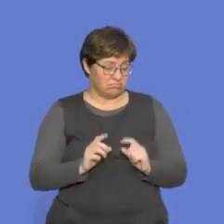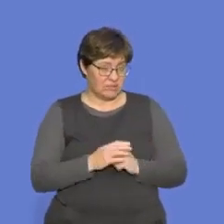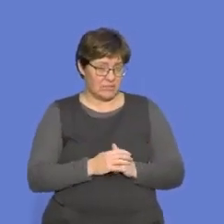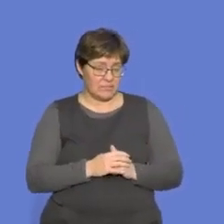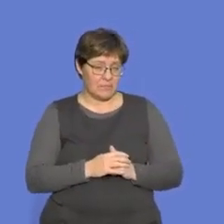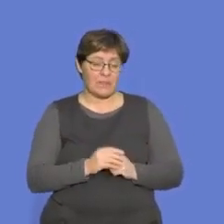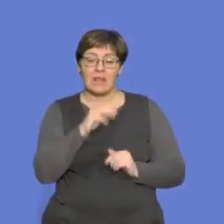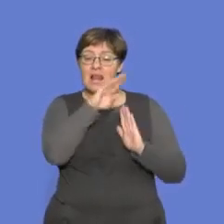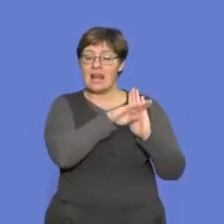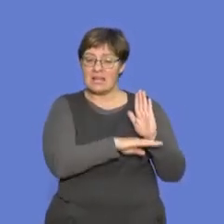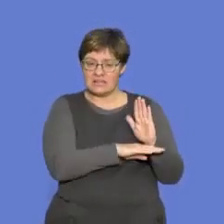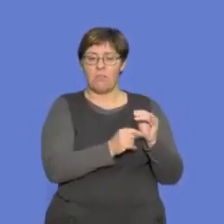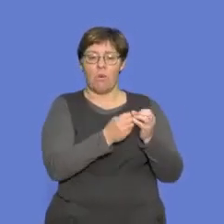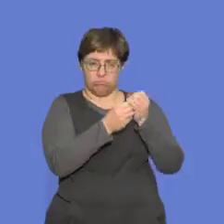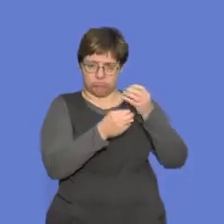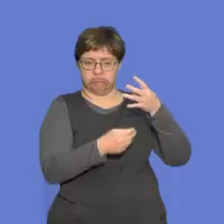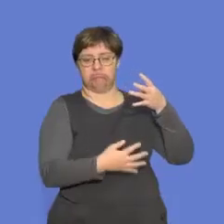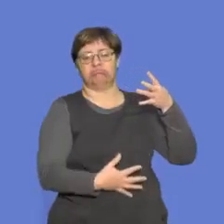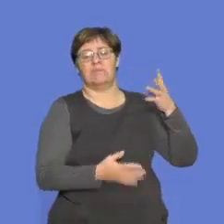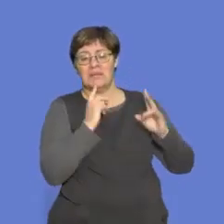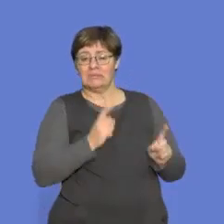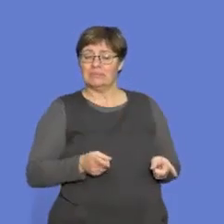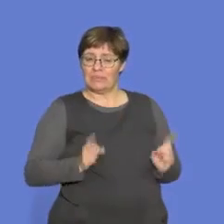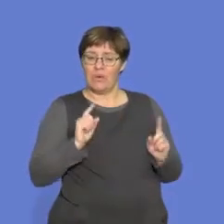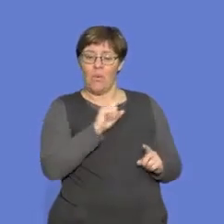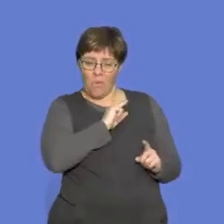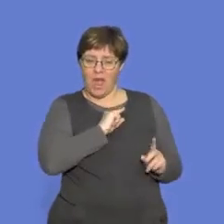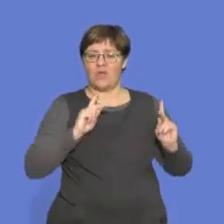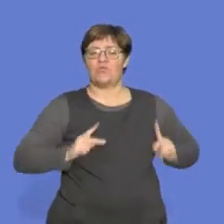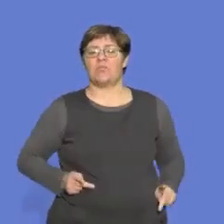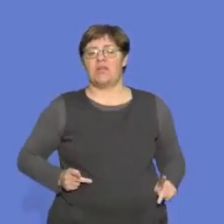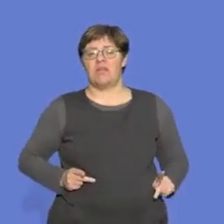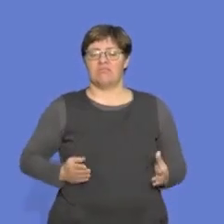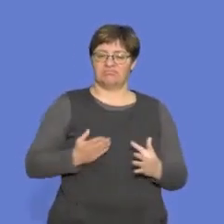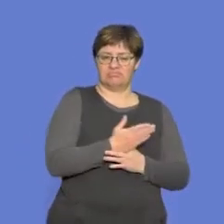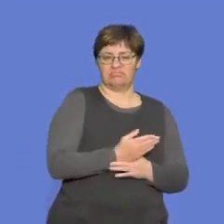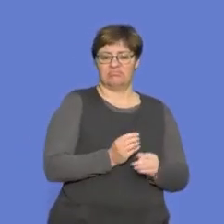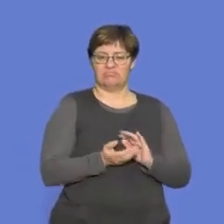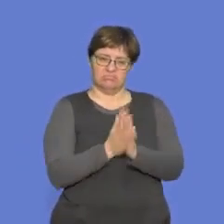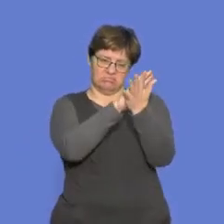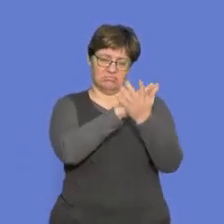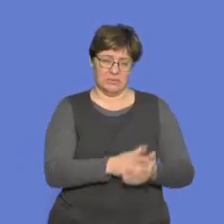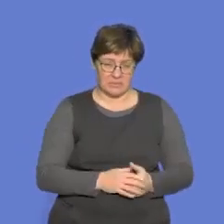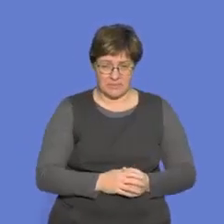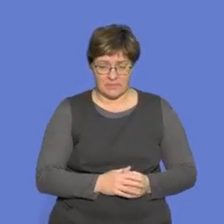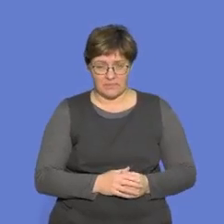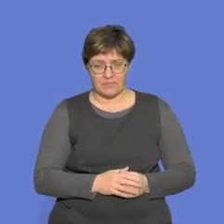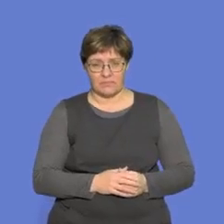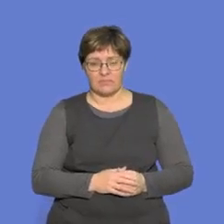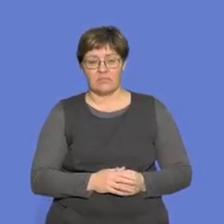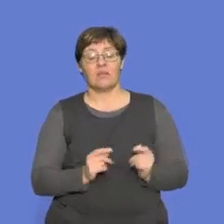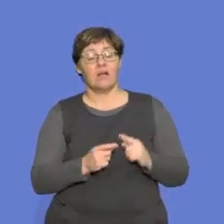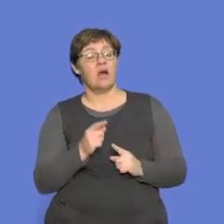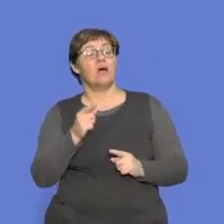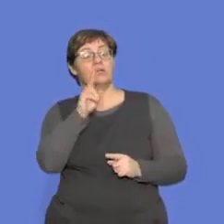list, and often it is because of human impact. And guys, finally, as we wrap this up, it's important that we look at the table below,